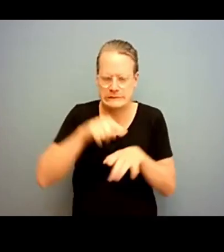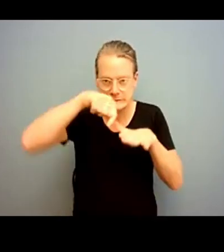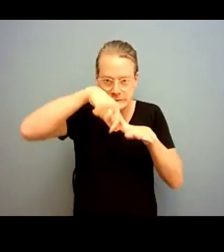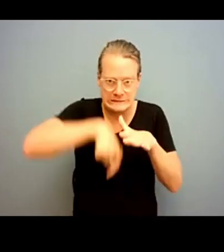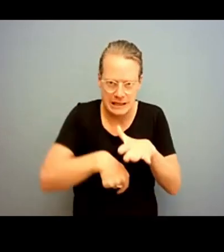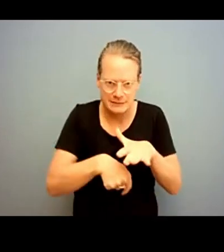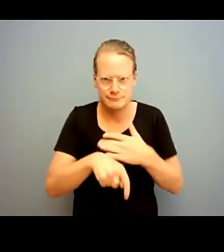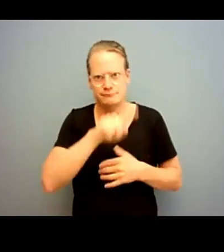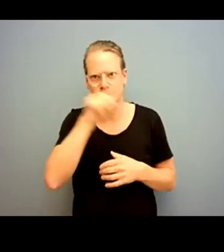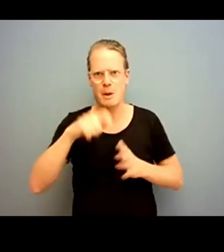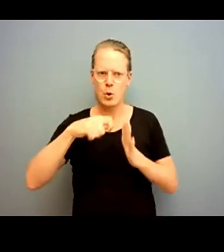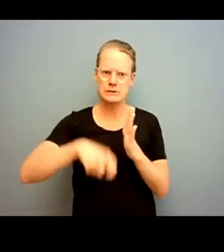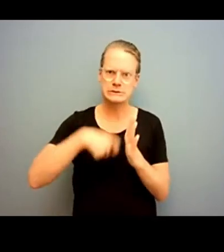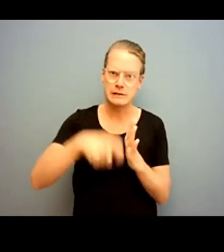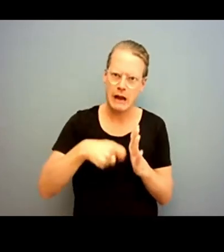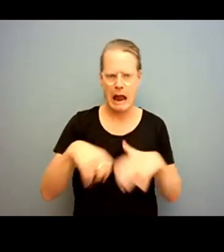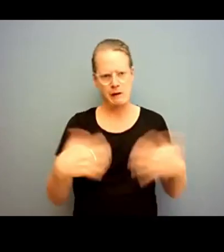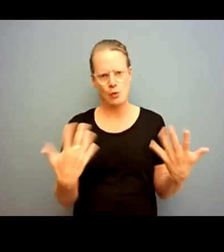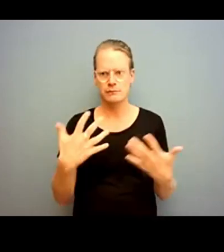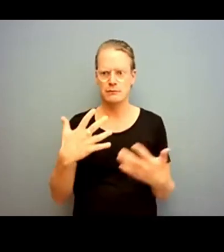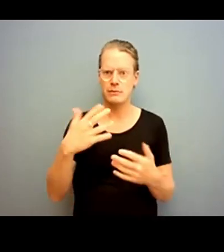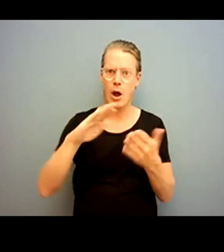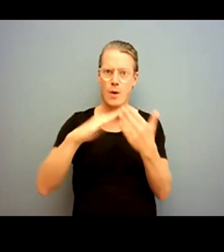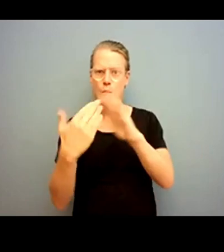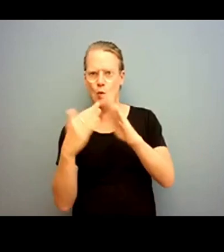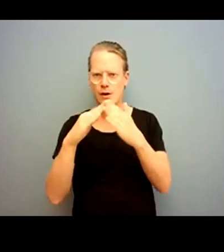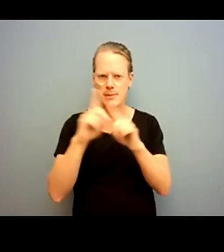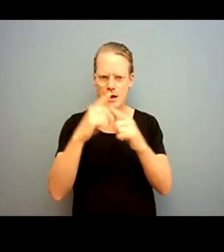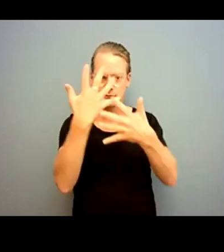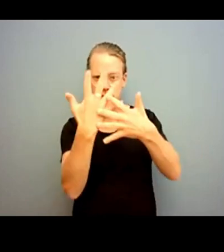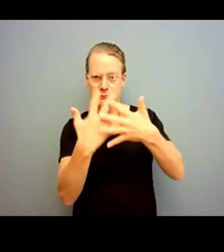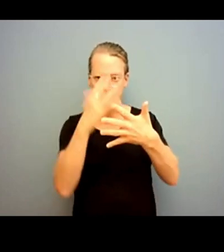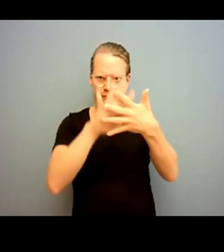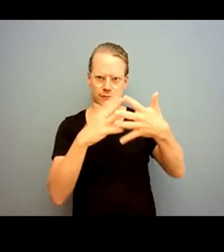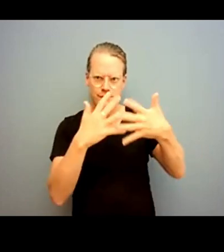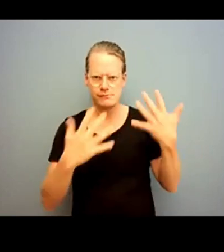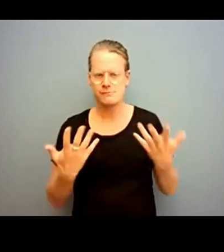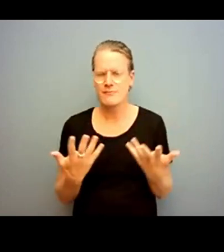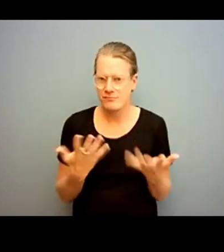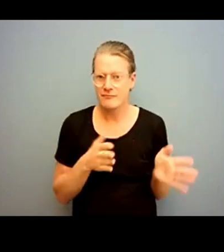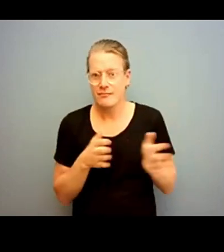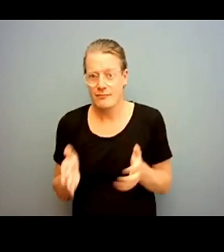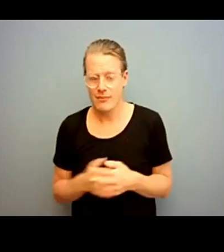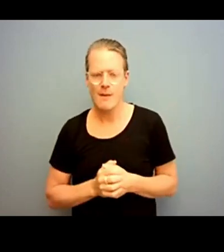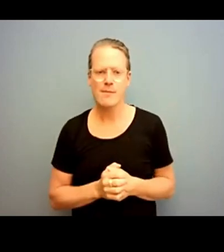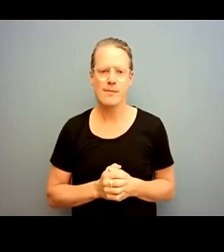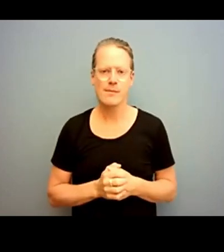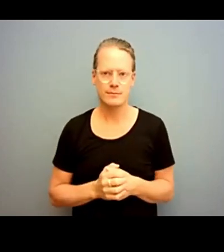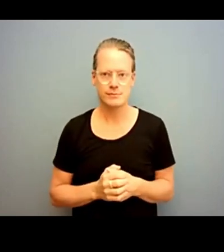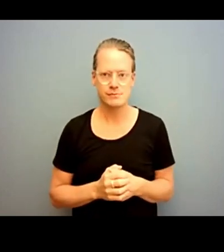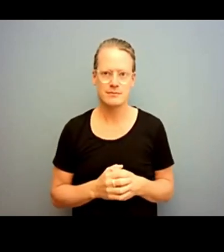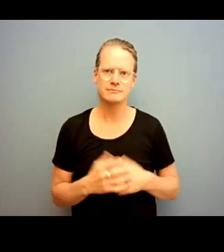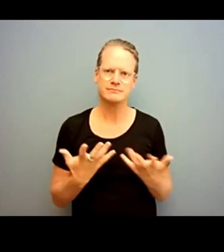One interesting result is, why insist on independent living just for people